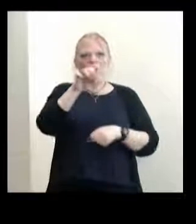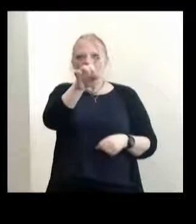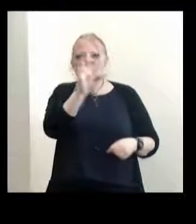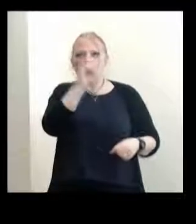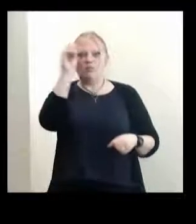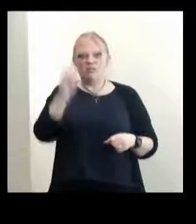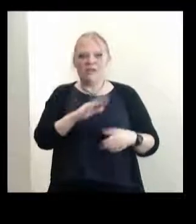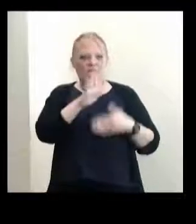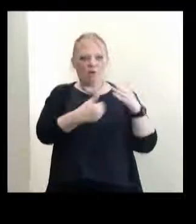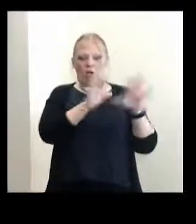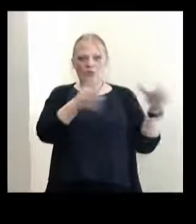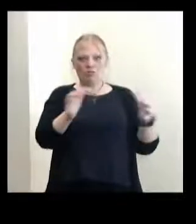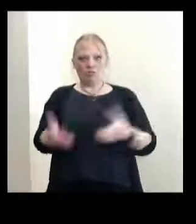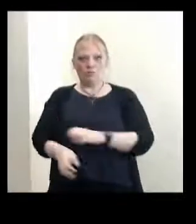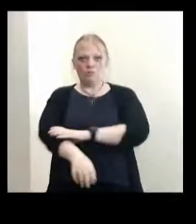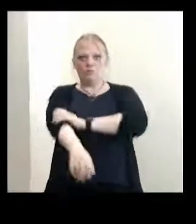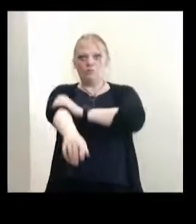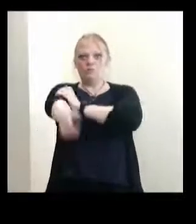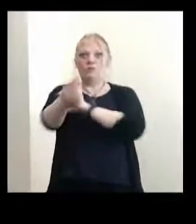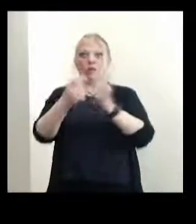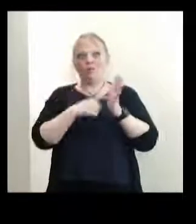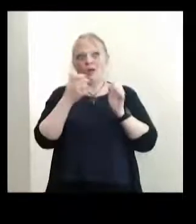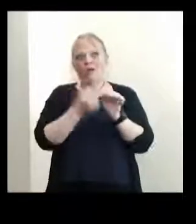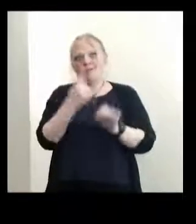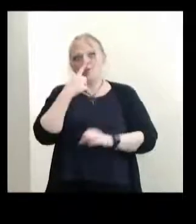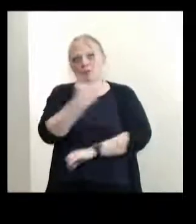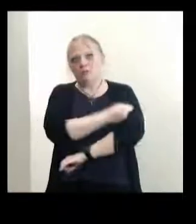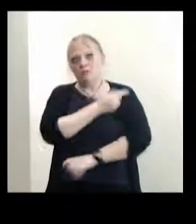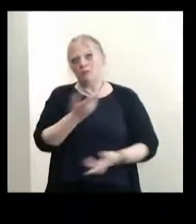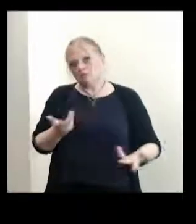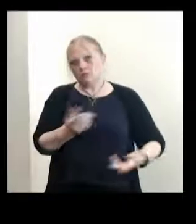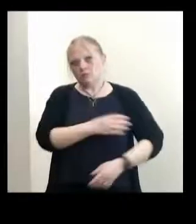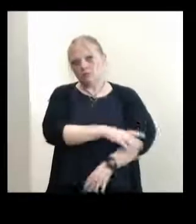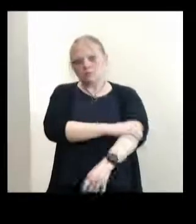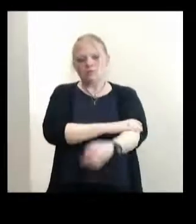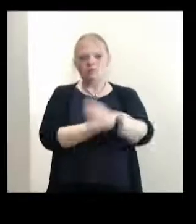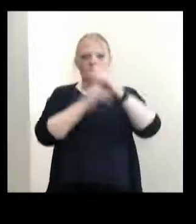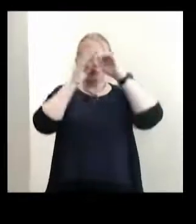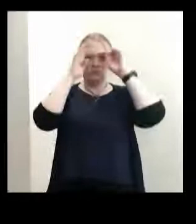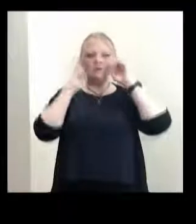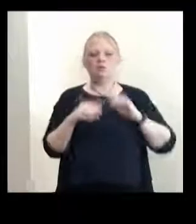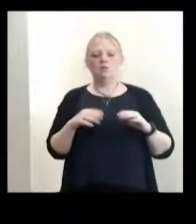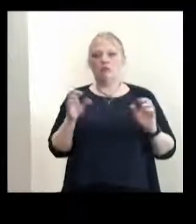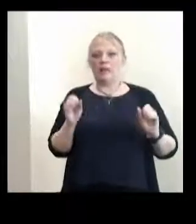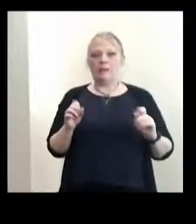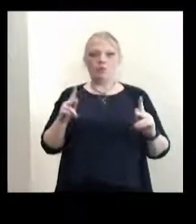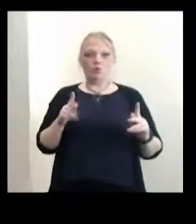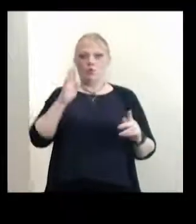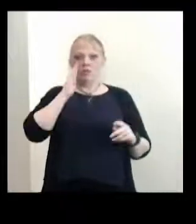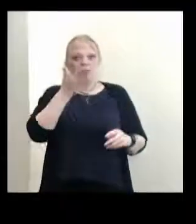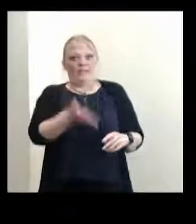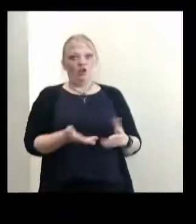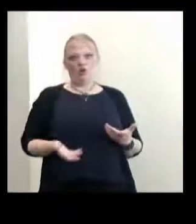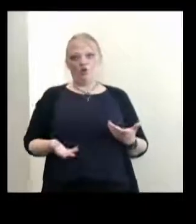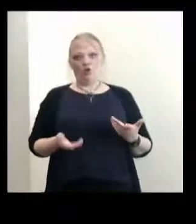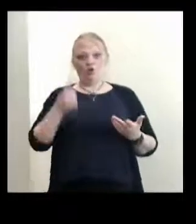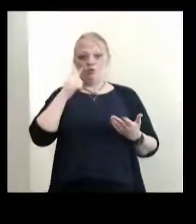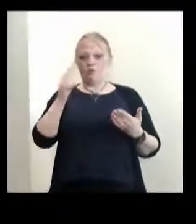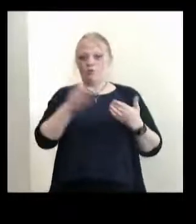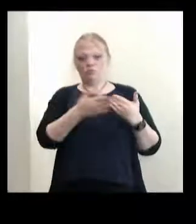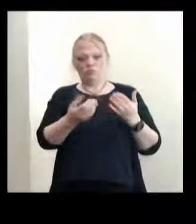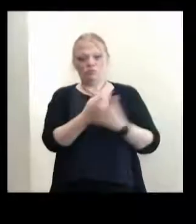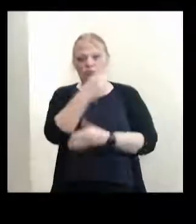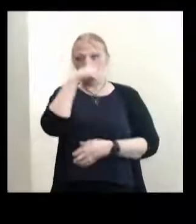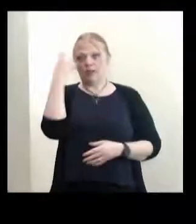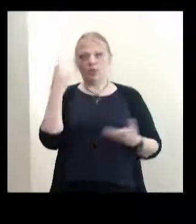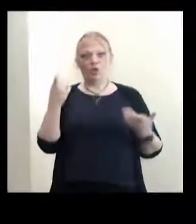in all categories. That would require everyone to get vaccinated. And the opportunity will be there through the remainder of spring and